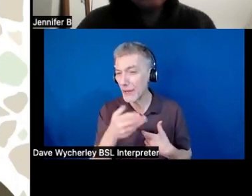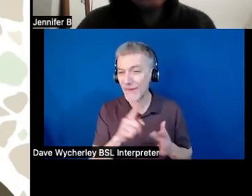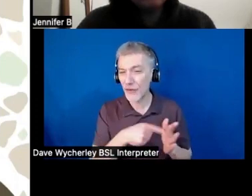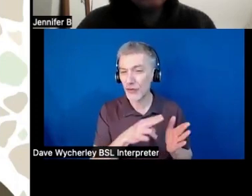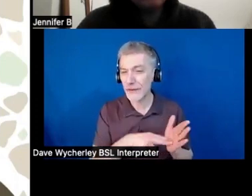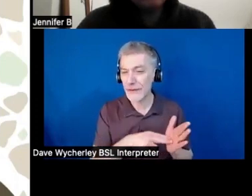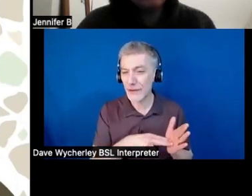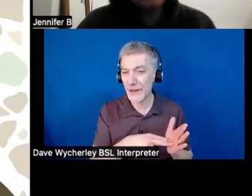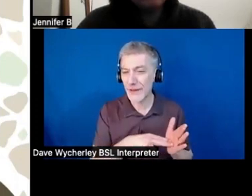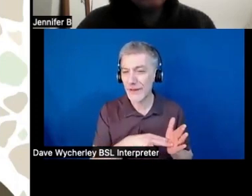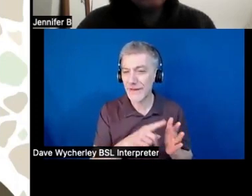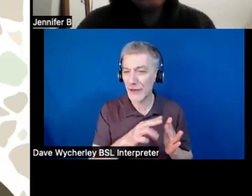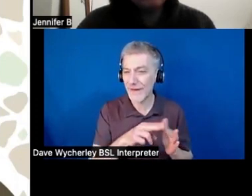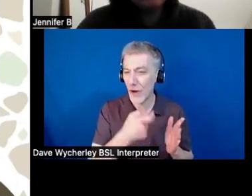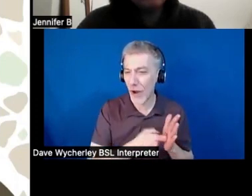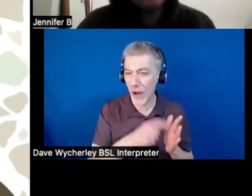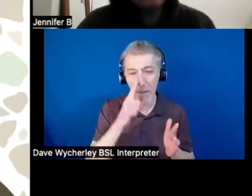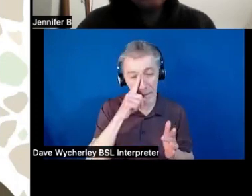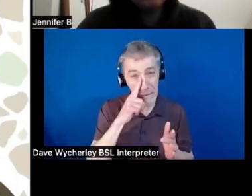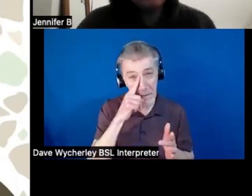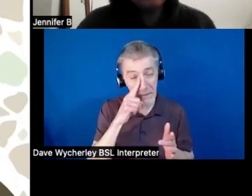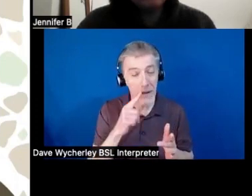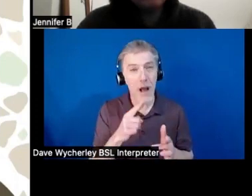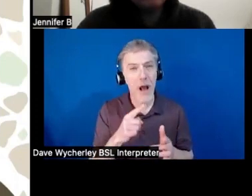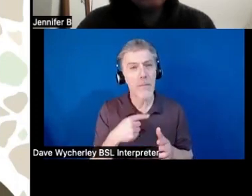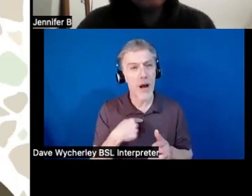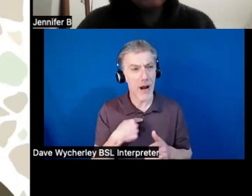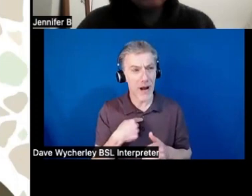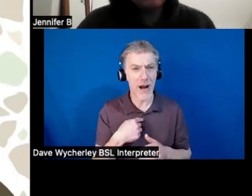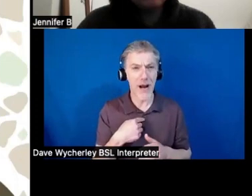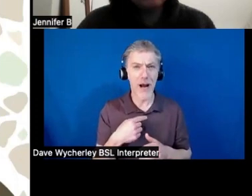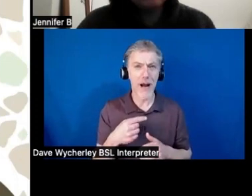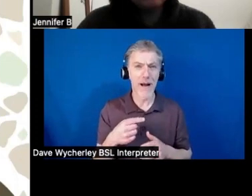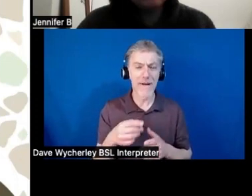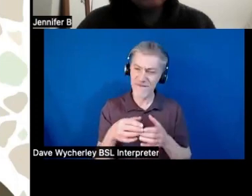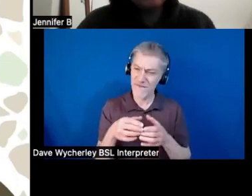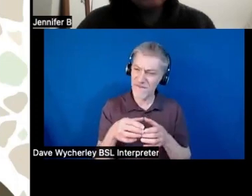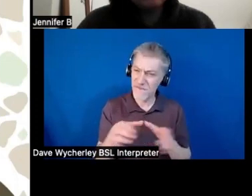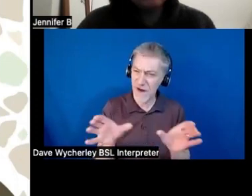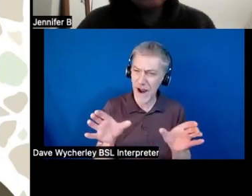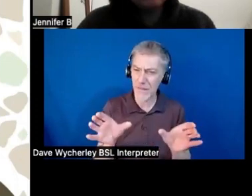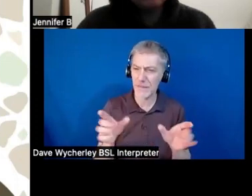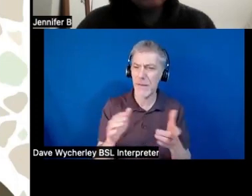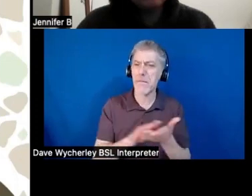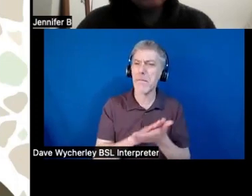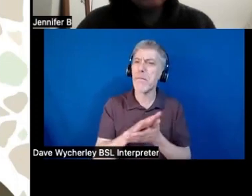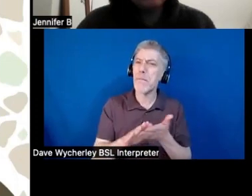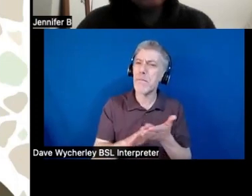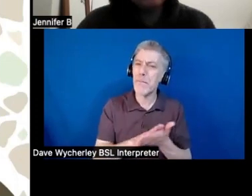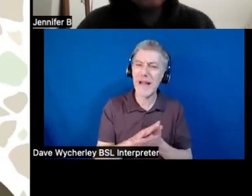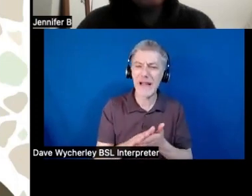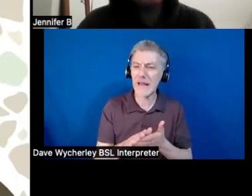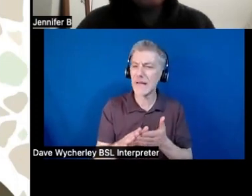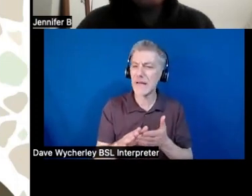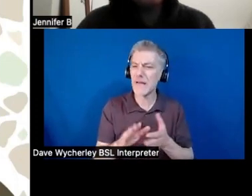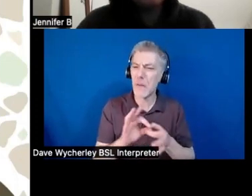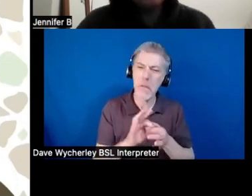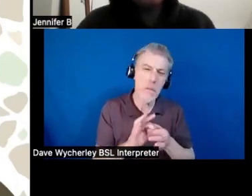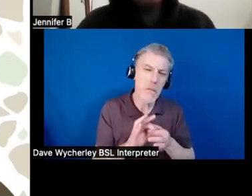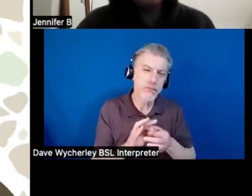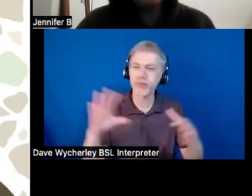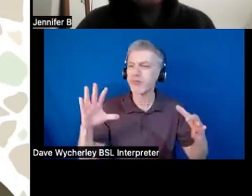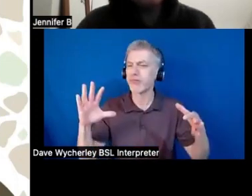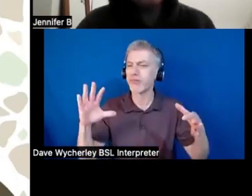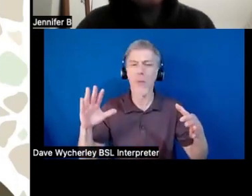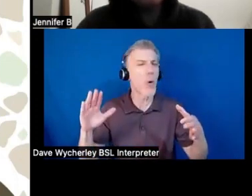and I think this has come up a bit, this idea of fragmentation not necessarily meaning unconnected or disconnected.